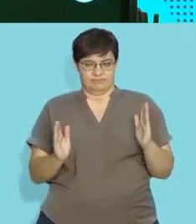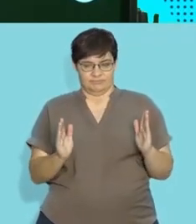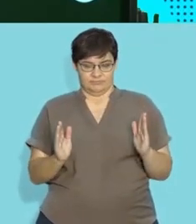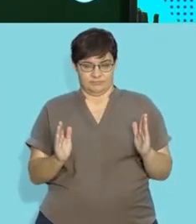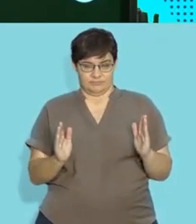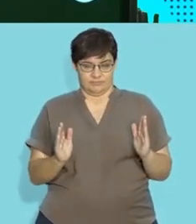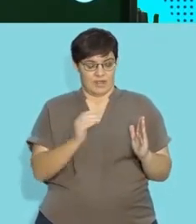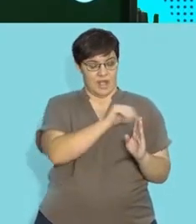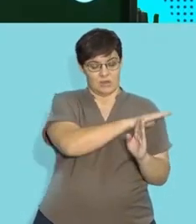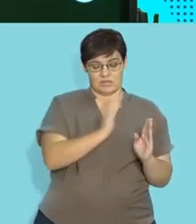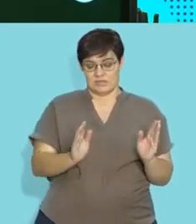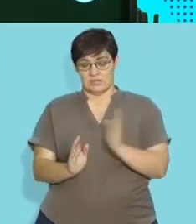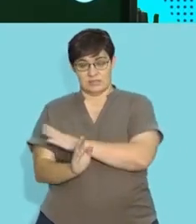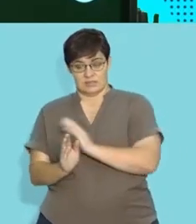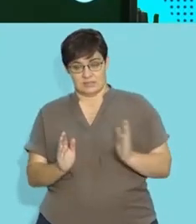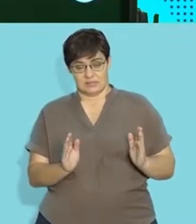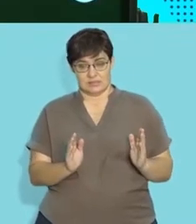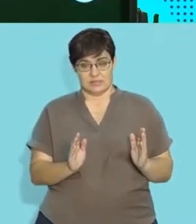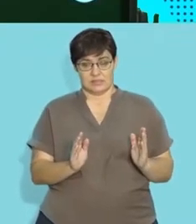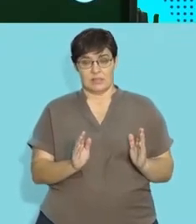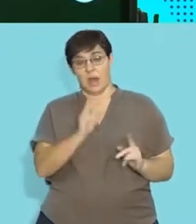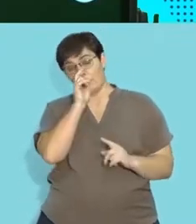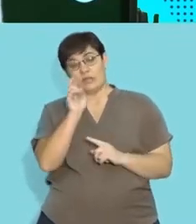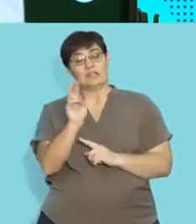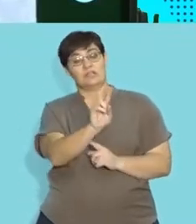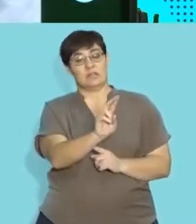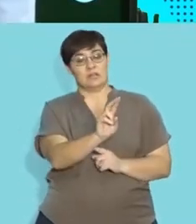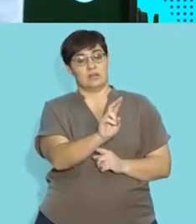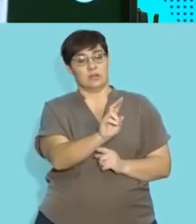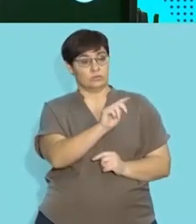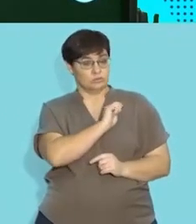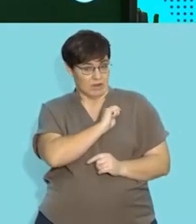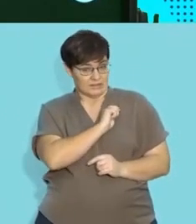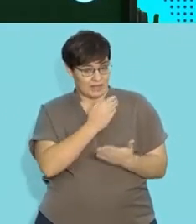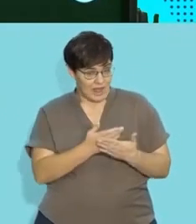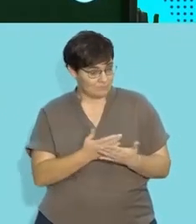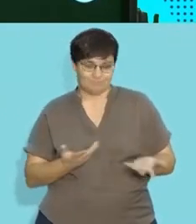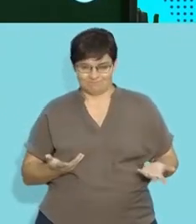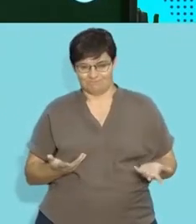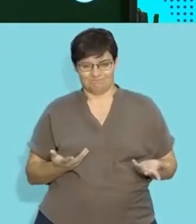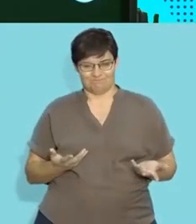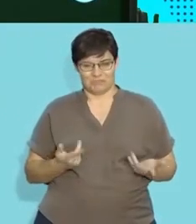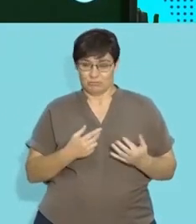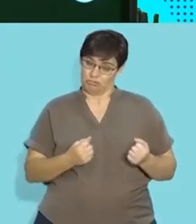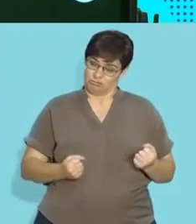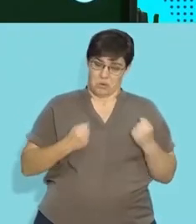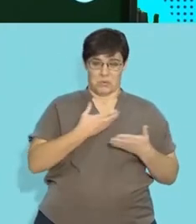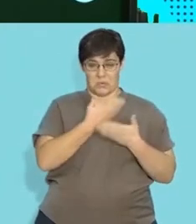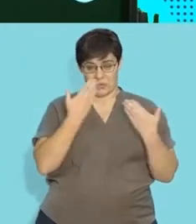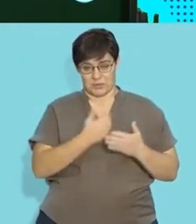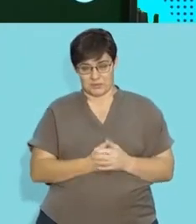the reliability of the prediction is not really that strong. Okay? That's when we